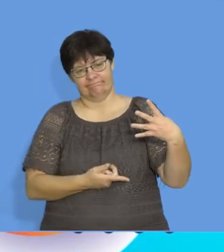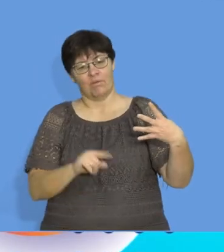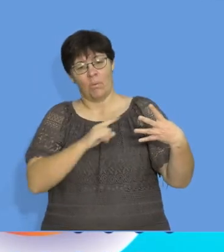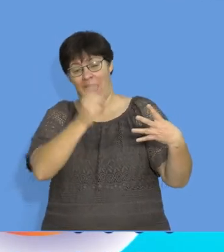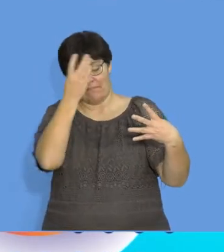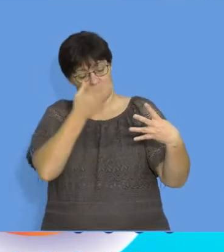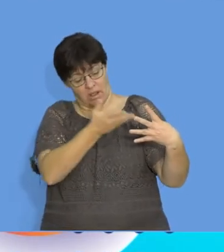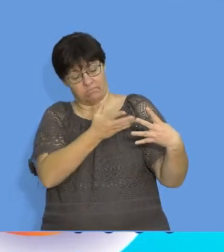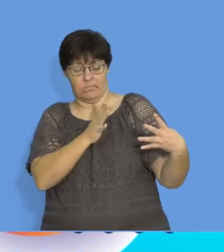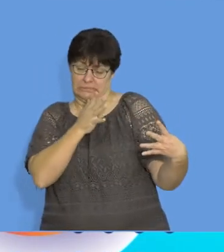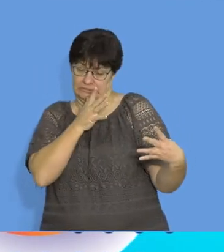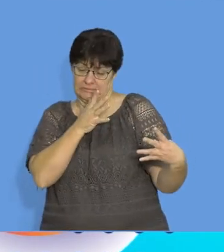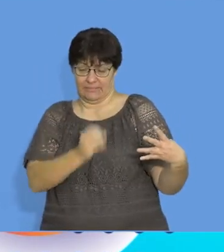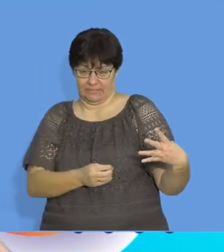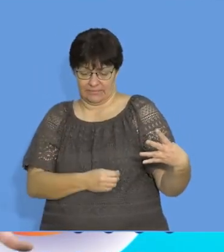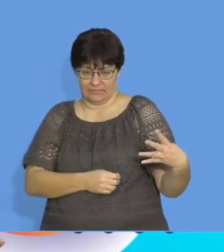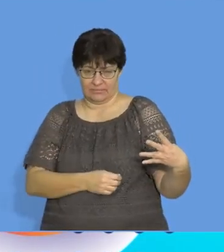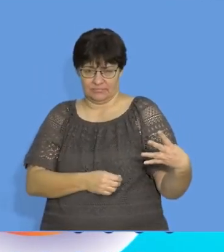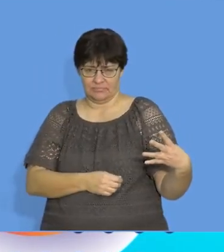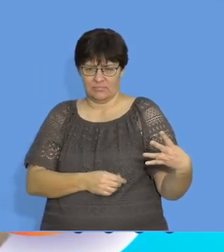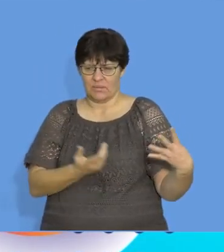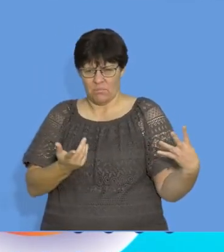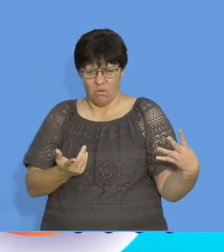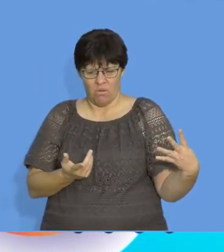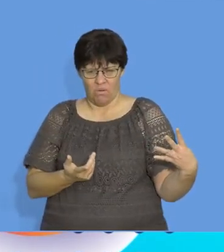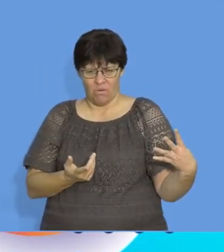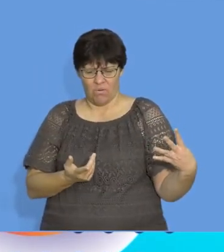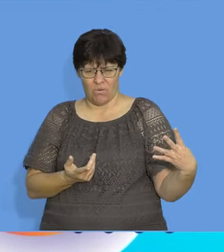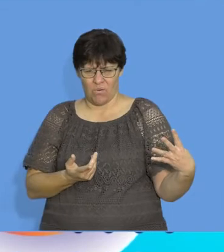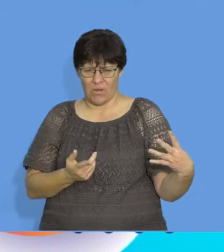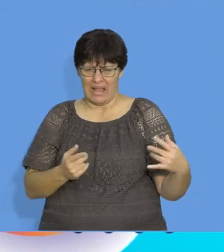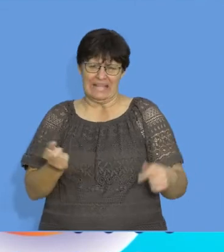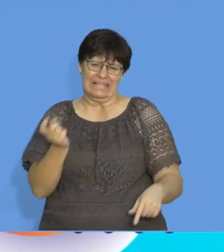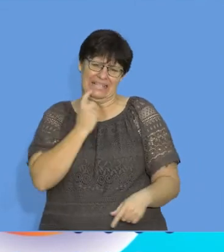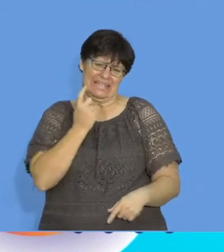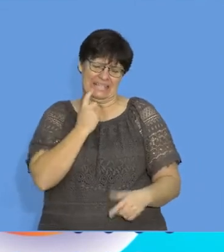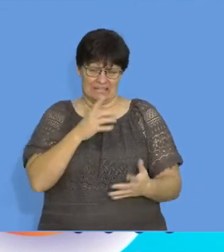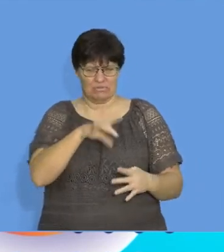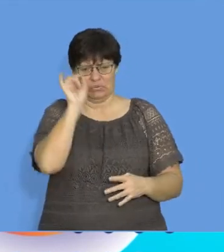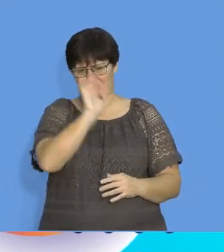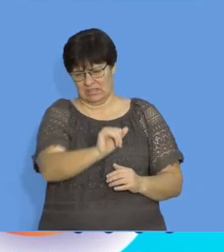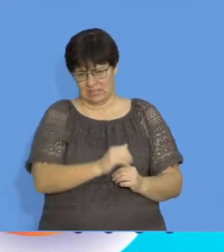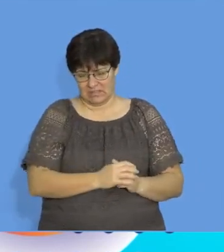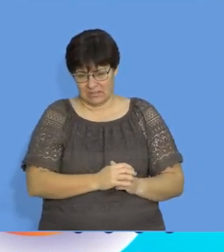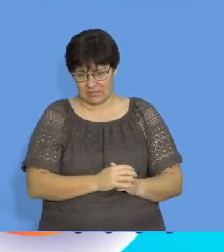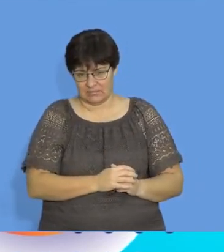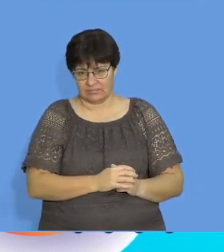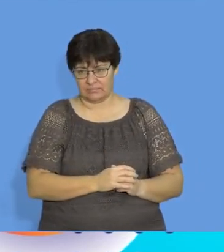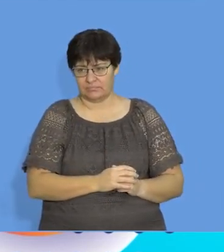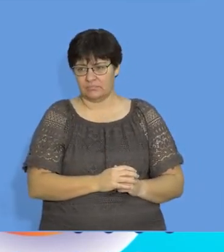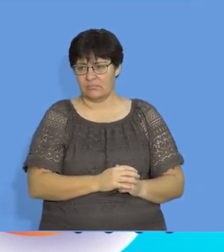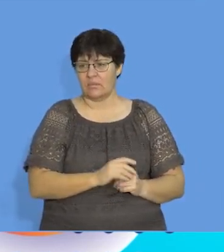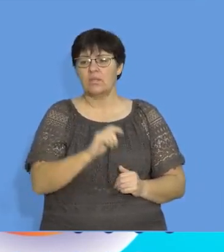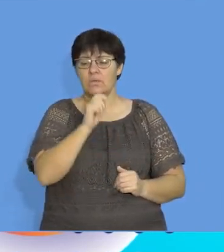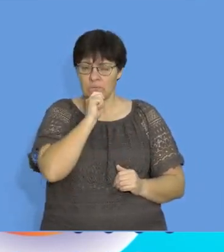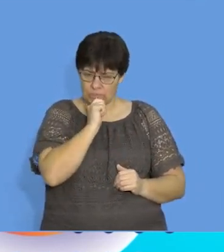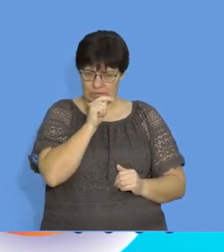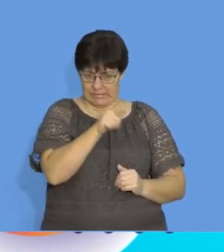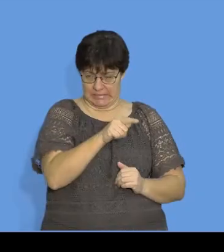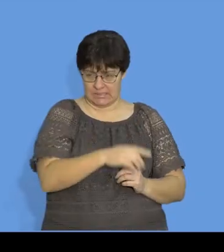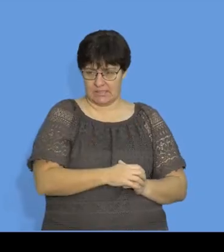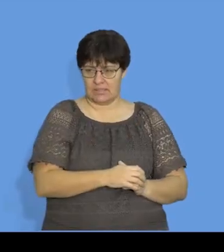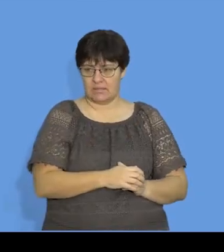got so much information. Choose the equation that's going to make life easiest. So what I would do is use